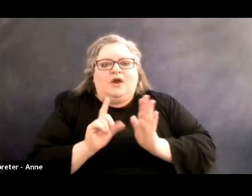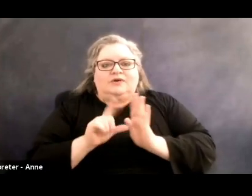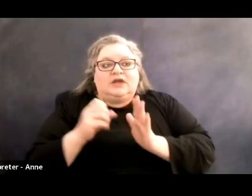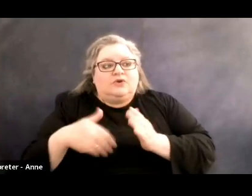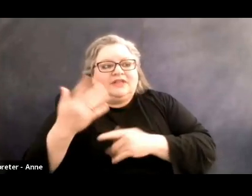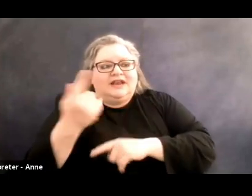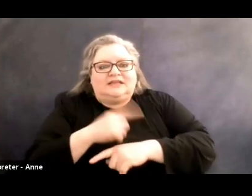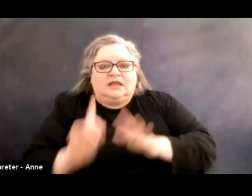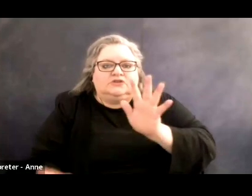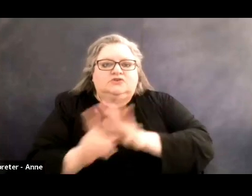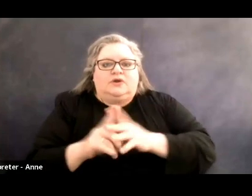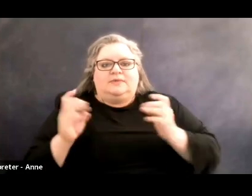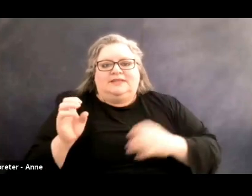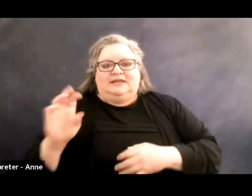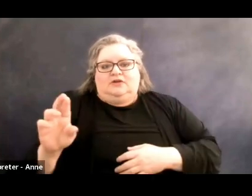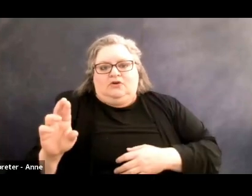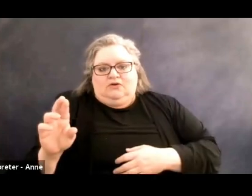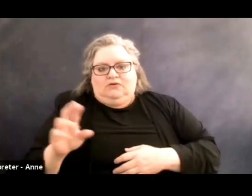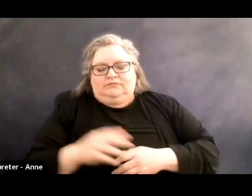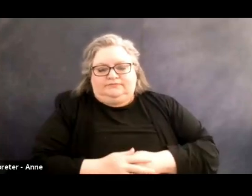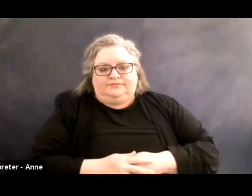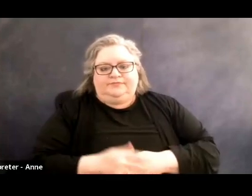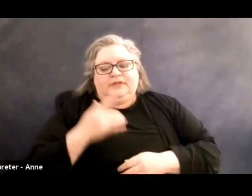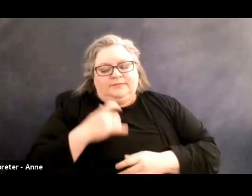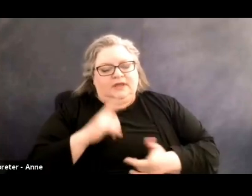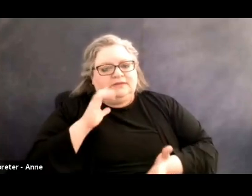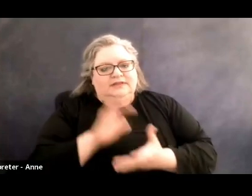and showing up in an emergency room? Because you can best to believe